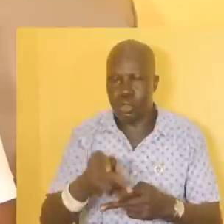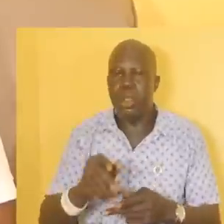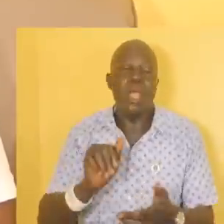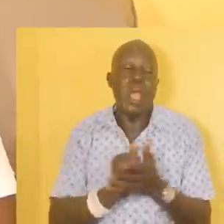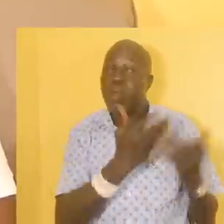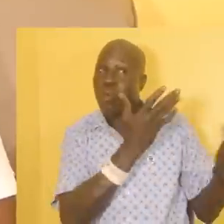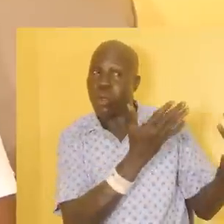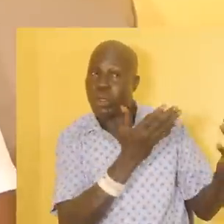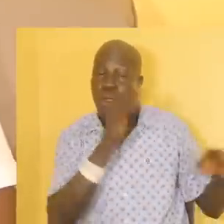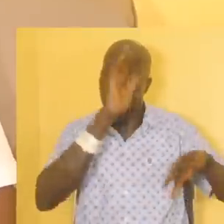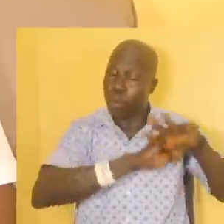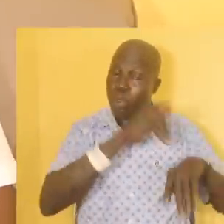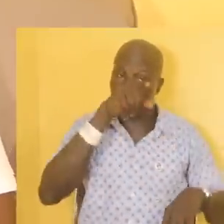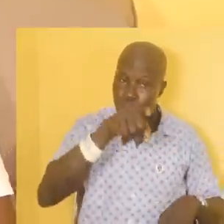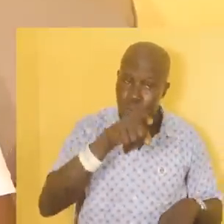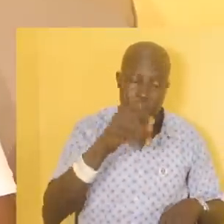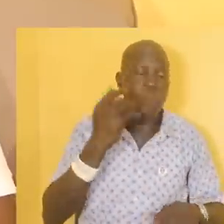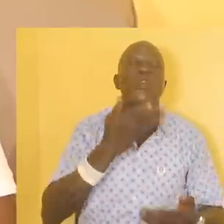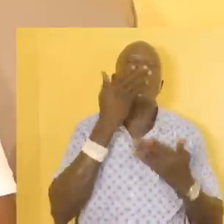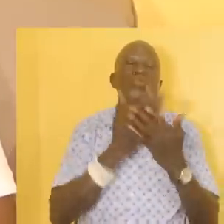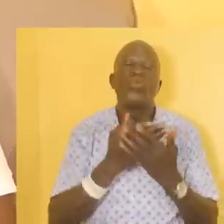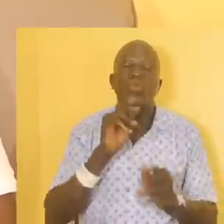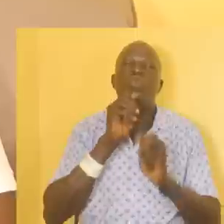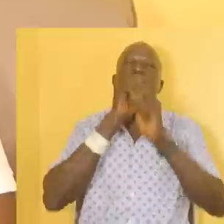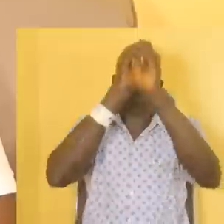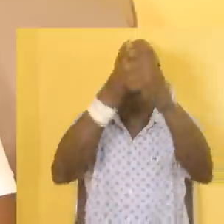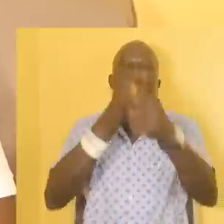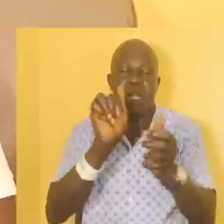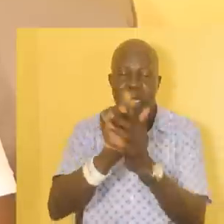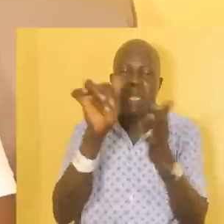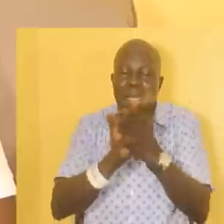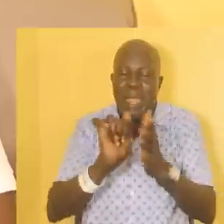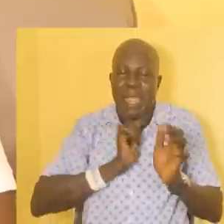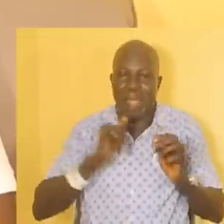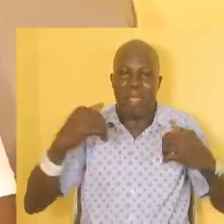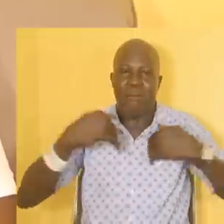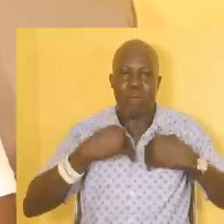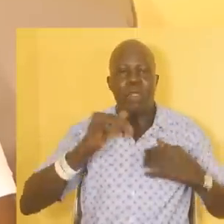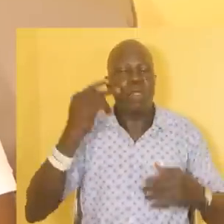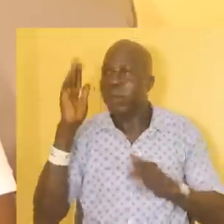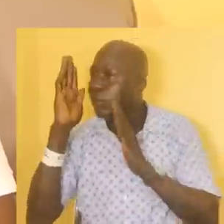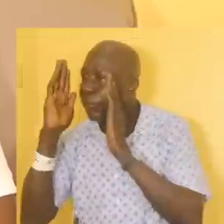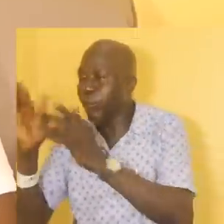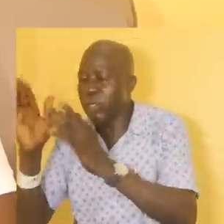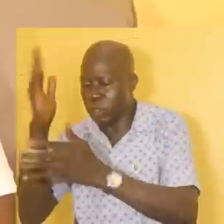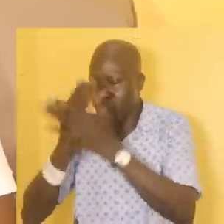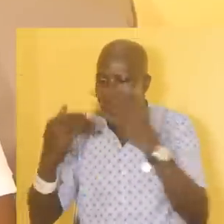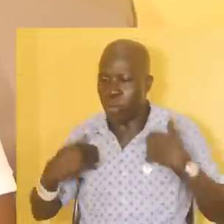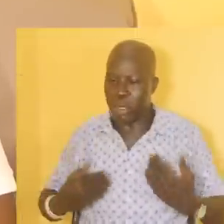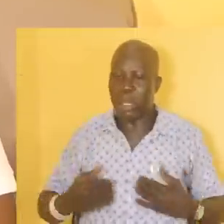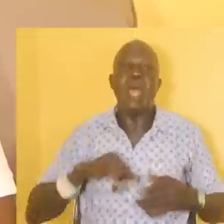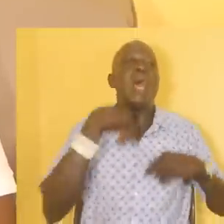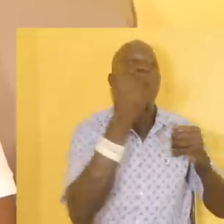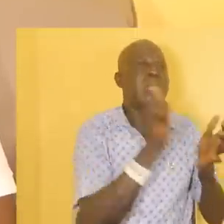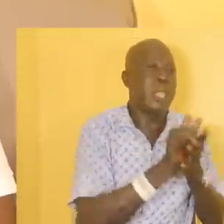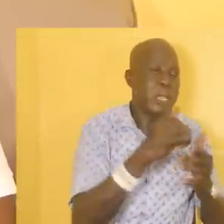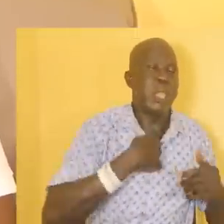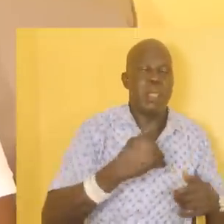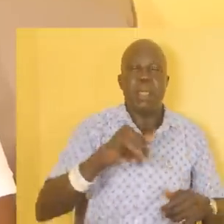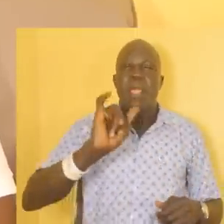more I'm expecting for special gifts. That I have for you. You face